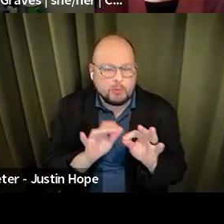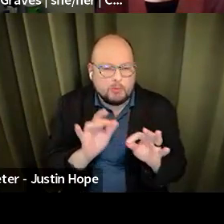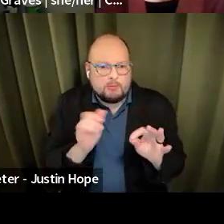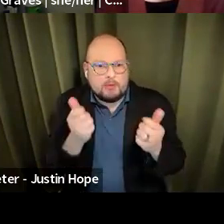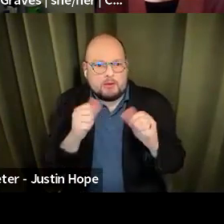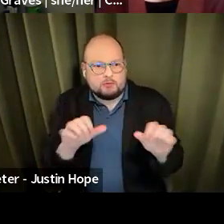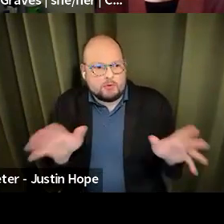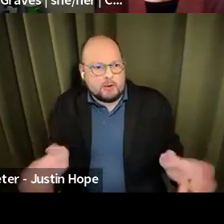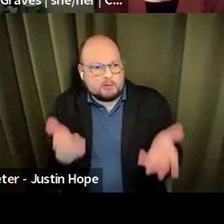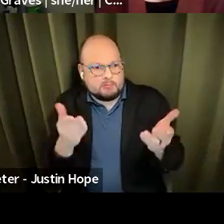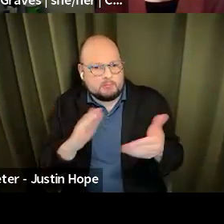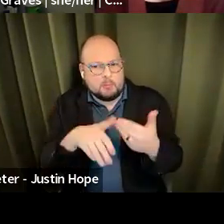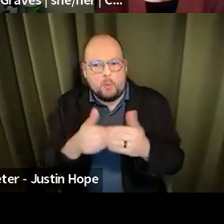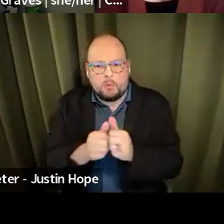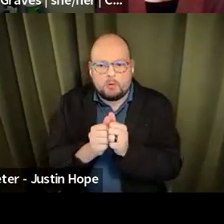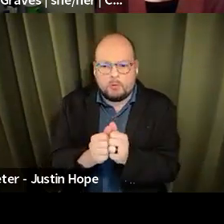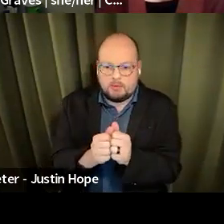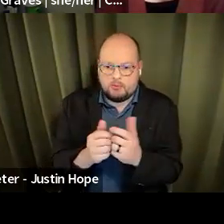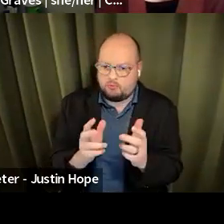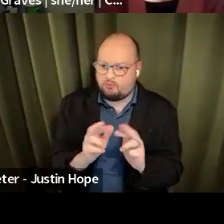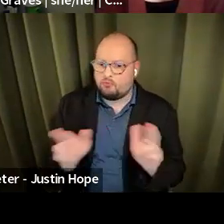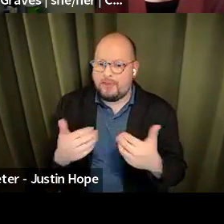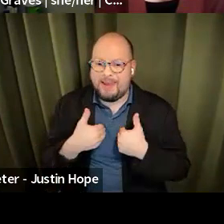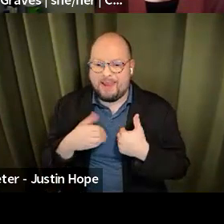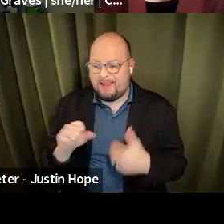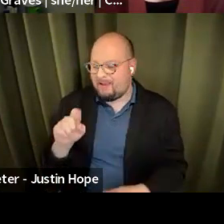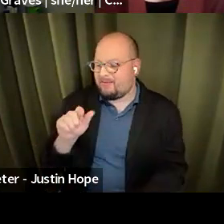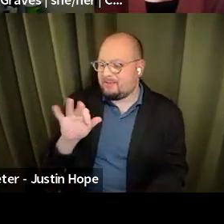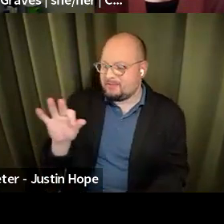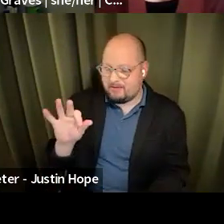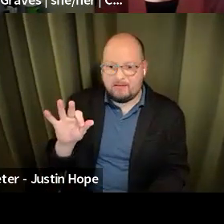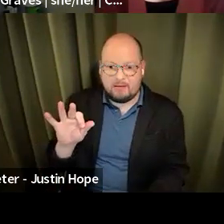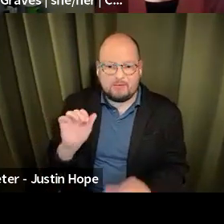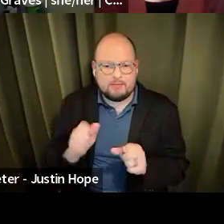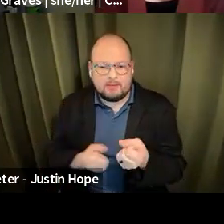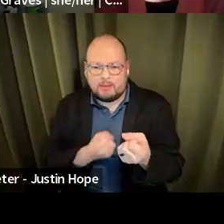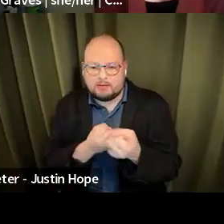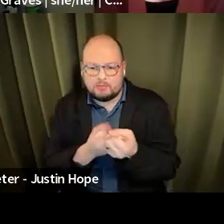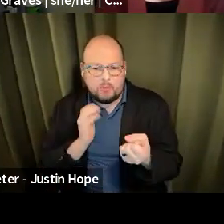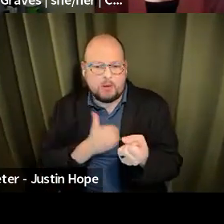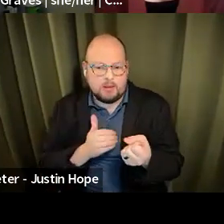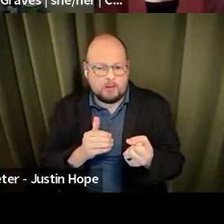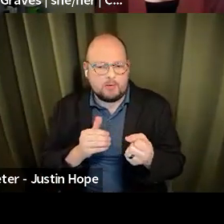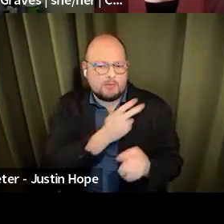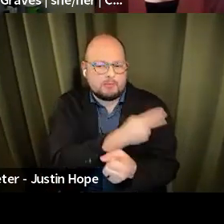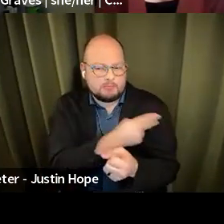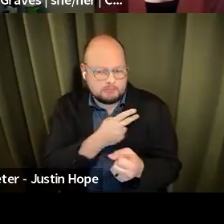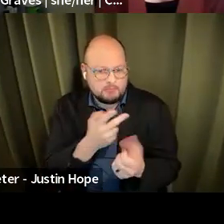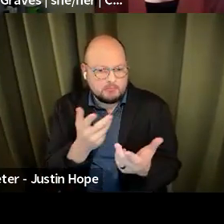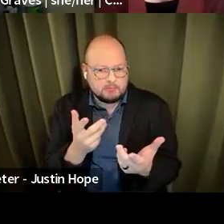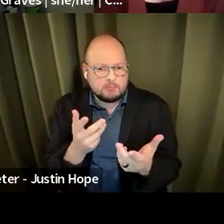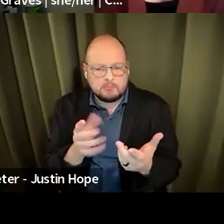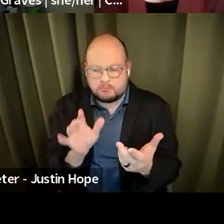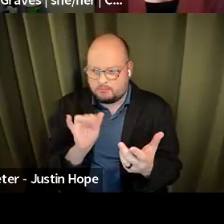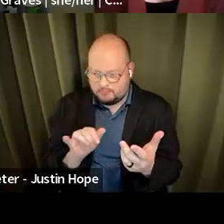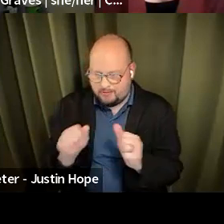we have staff also be advocates for our patients can also be another way for us to get that